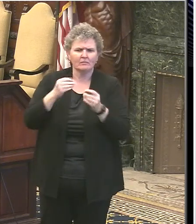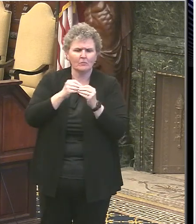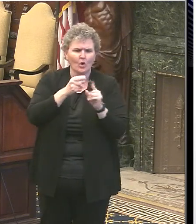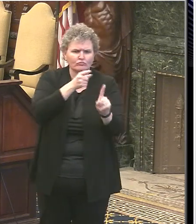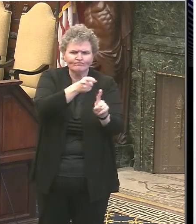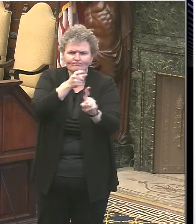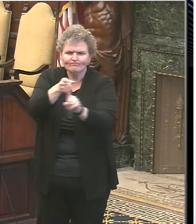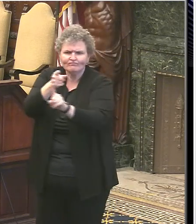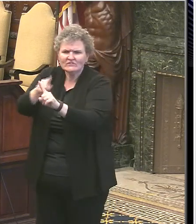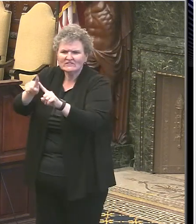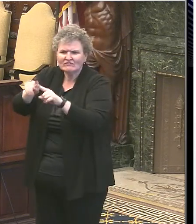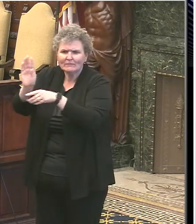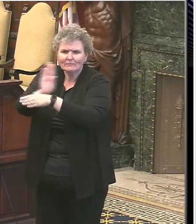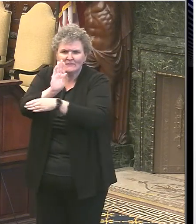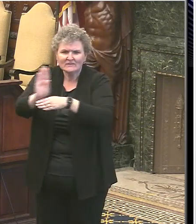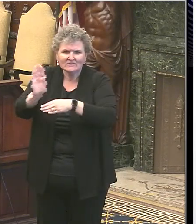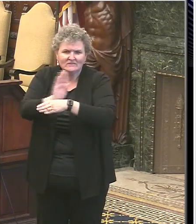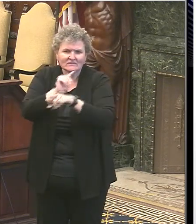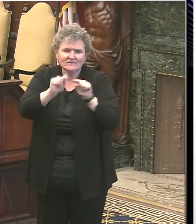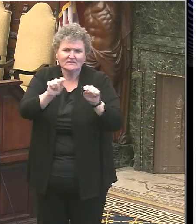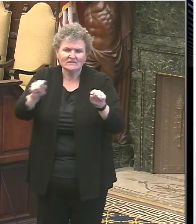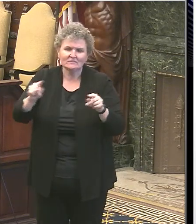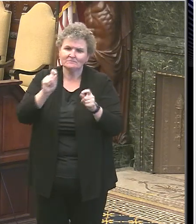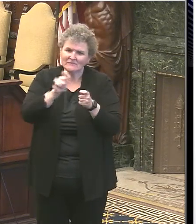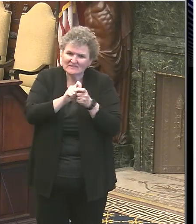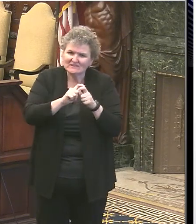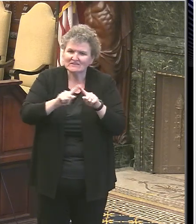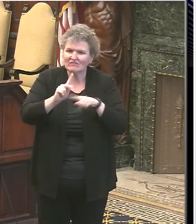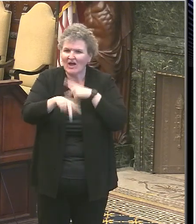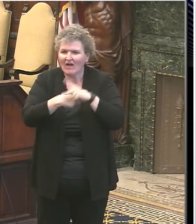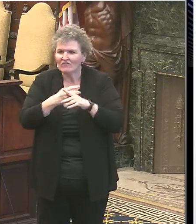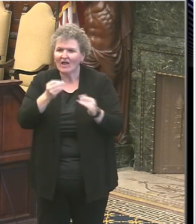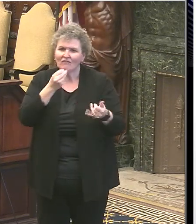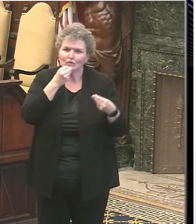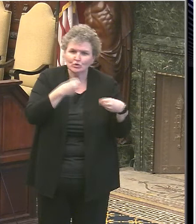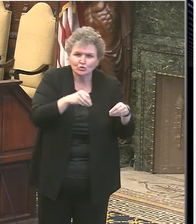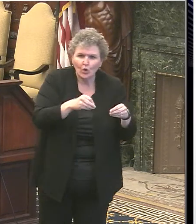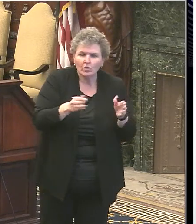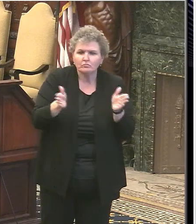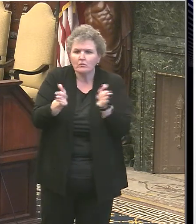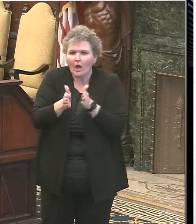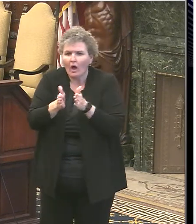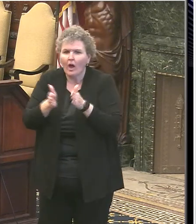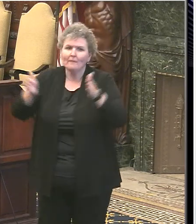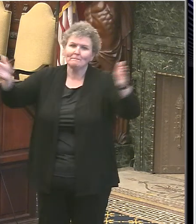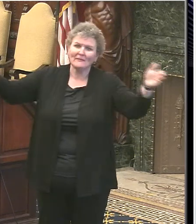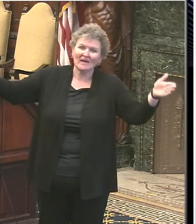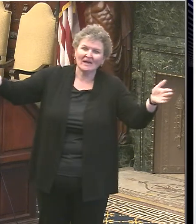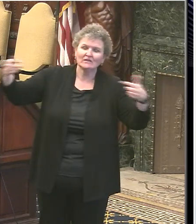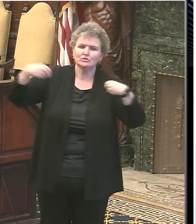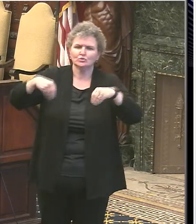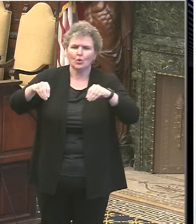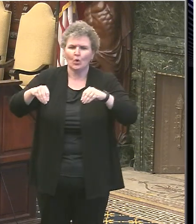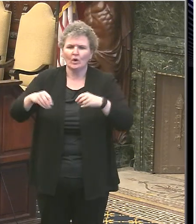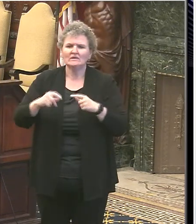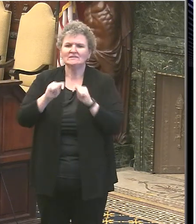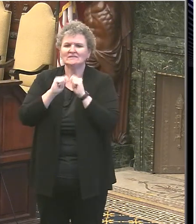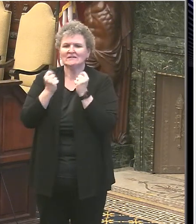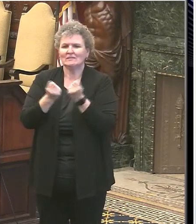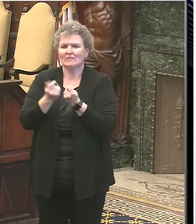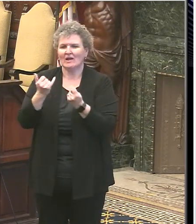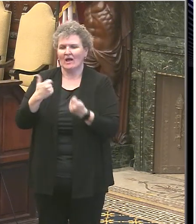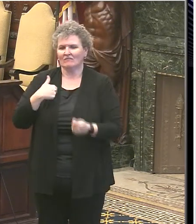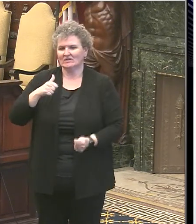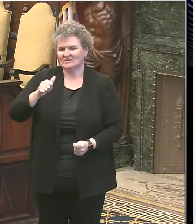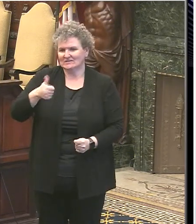business corridors or any type of stores like grocery stores, small retailers, big box stores, et cetera? The team today is 10 people,